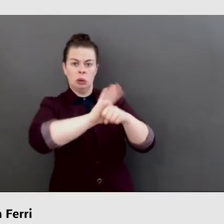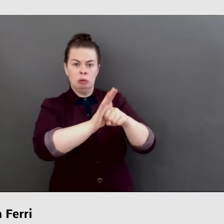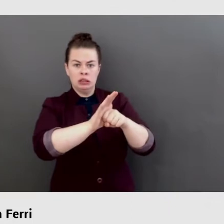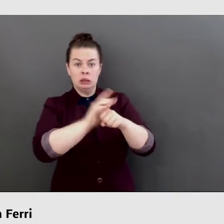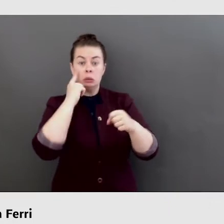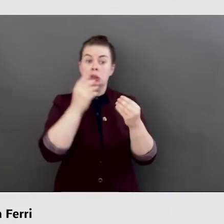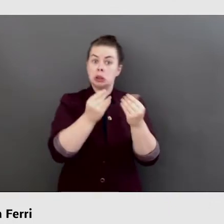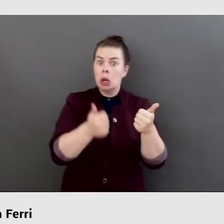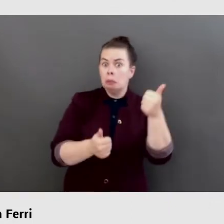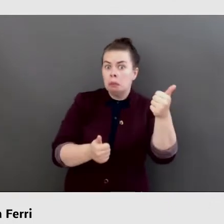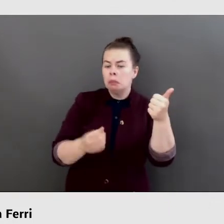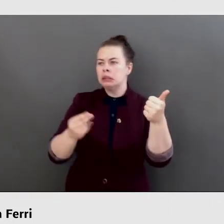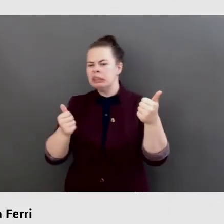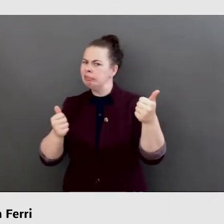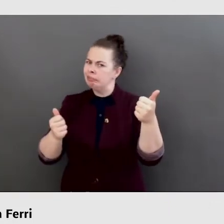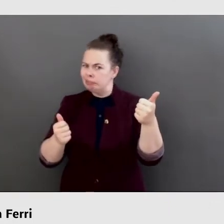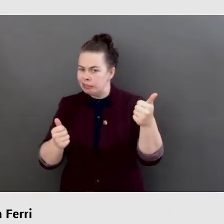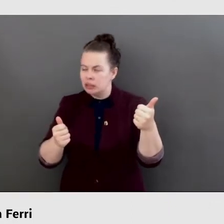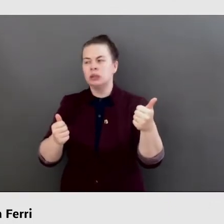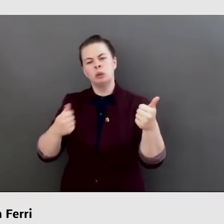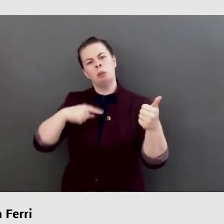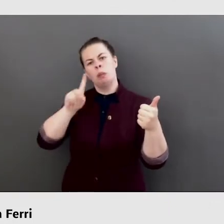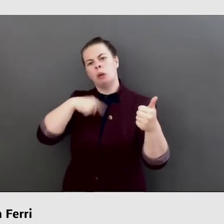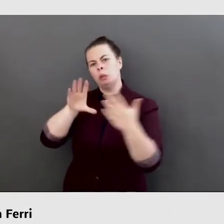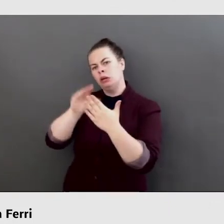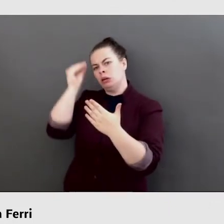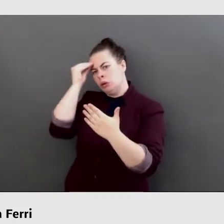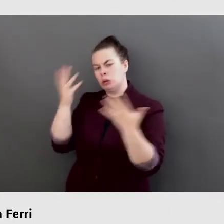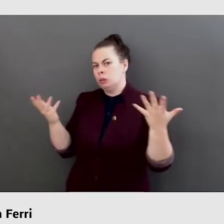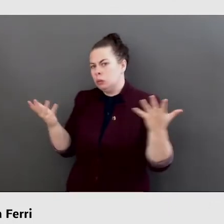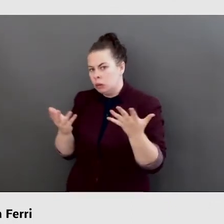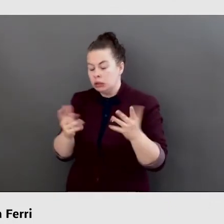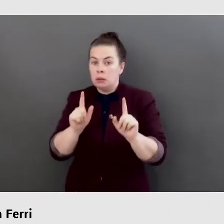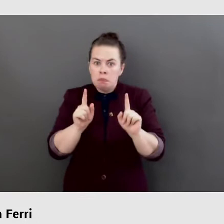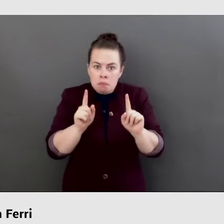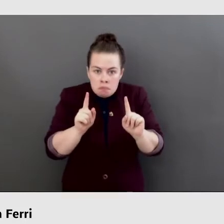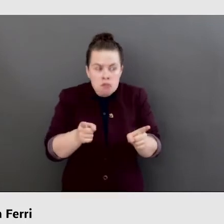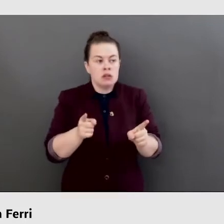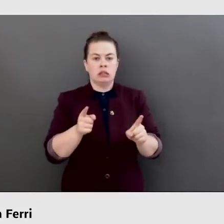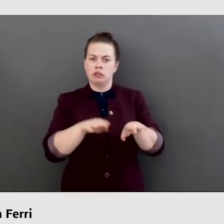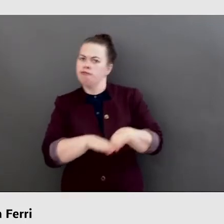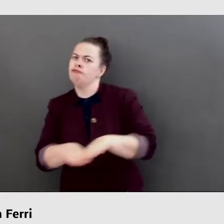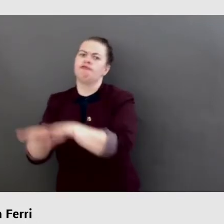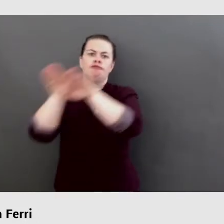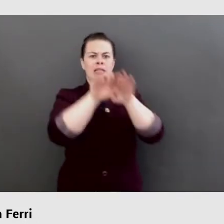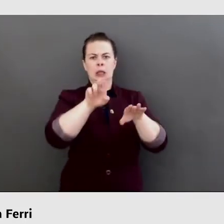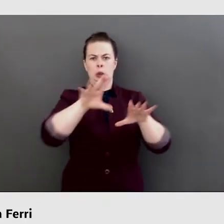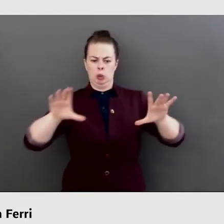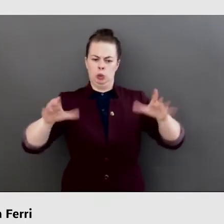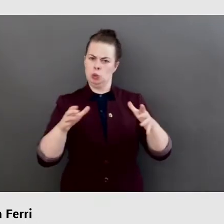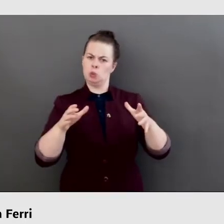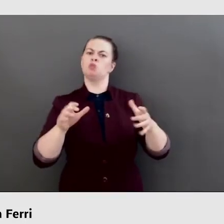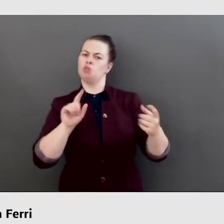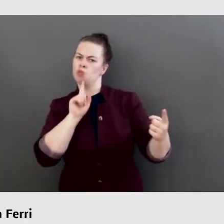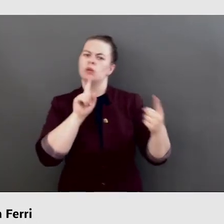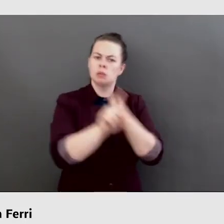learned that it's important to adopt a pan-European approach That respect for subsidiarity is key, but